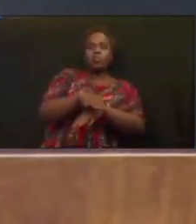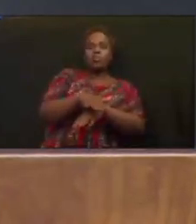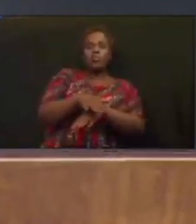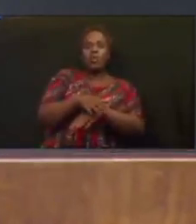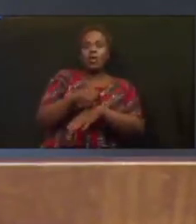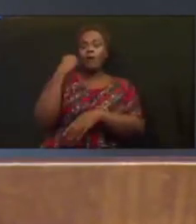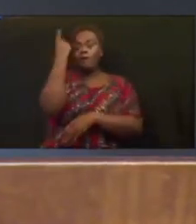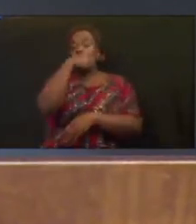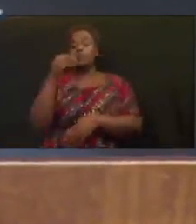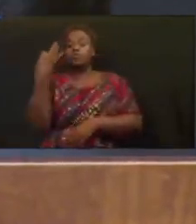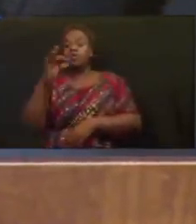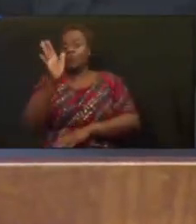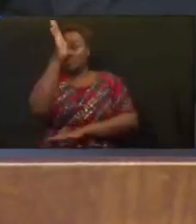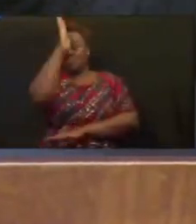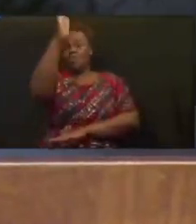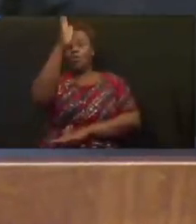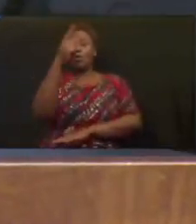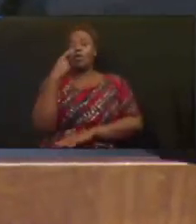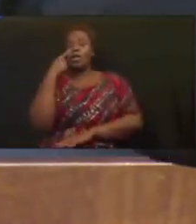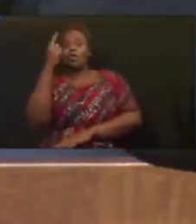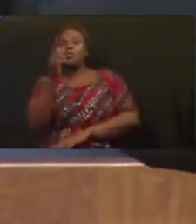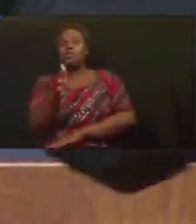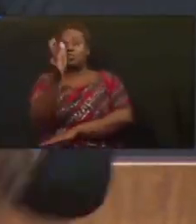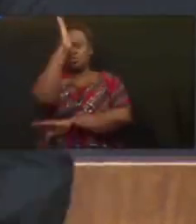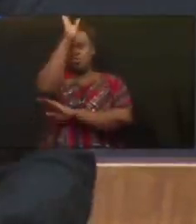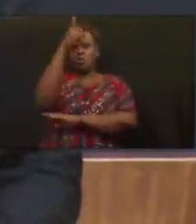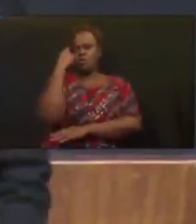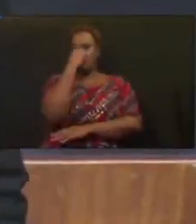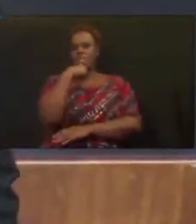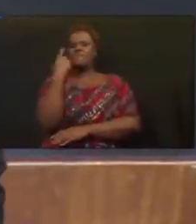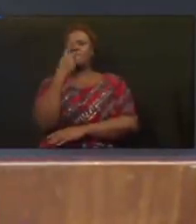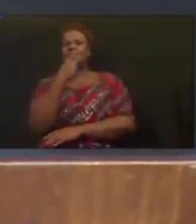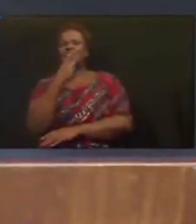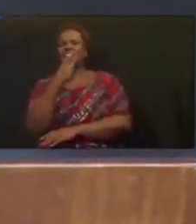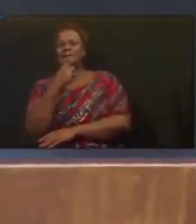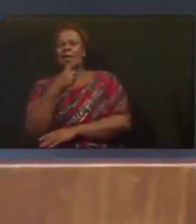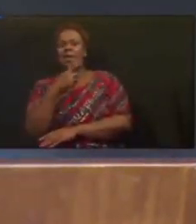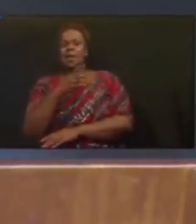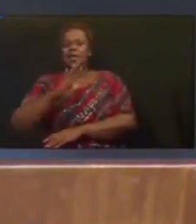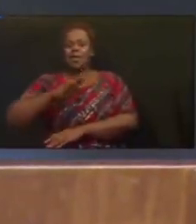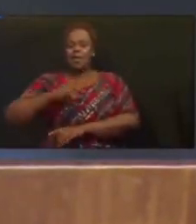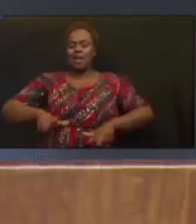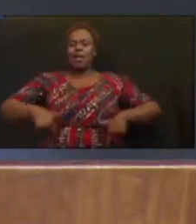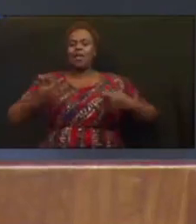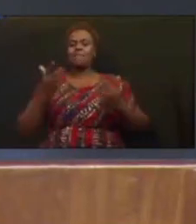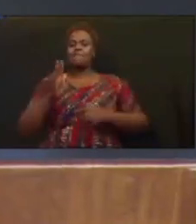of God. I have seen God face to face and my life is preserved.